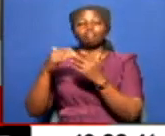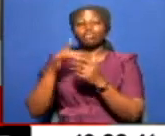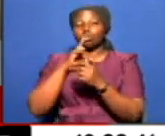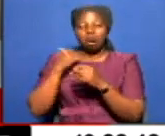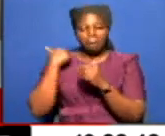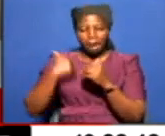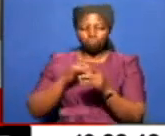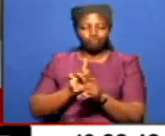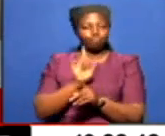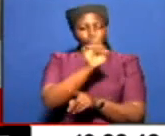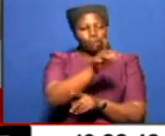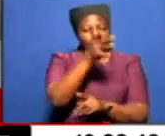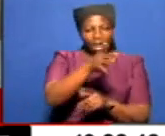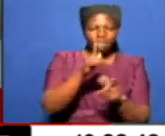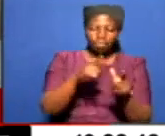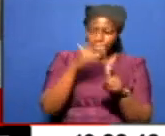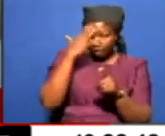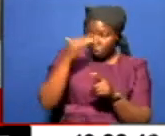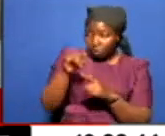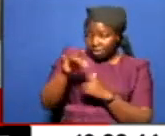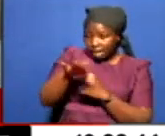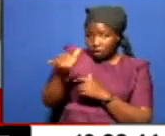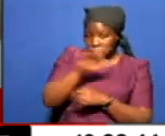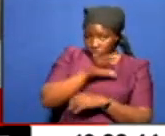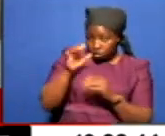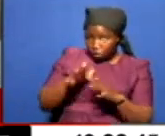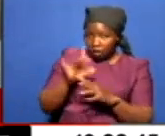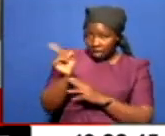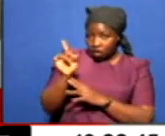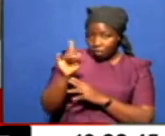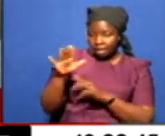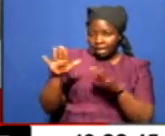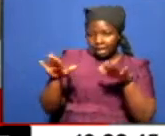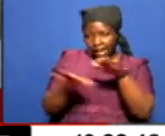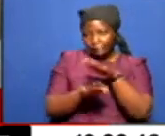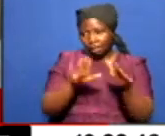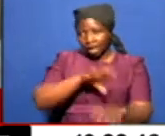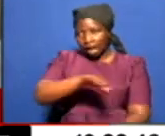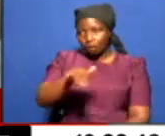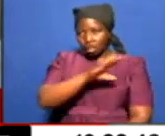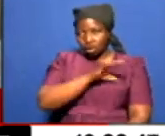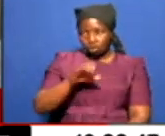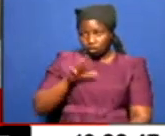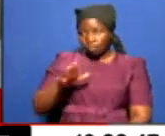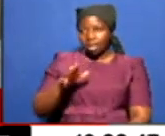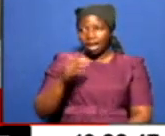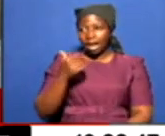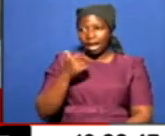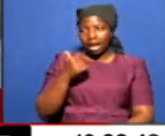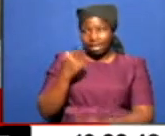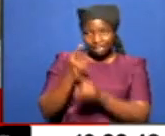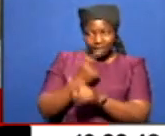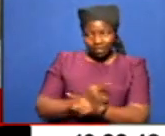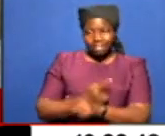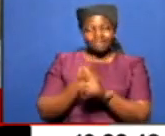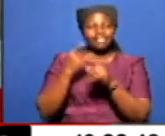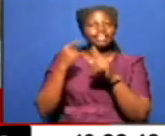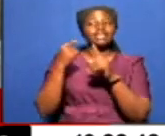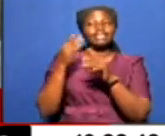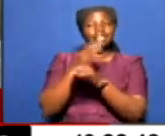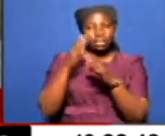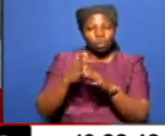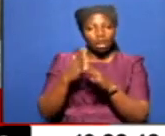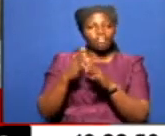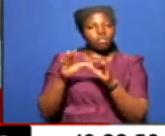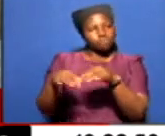there, and because we have the County Commissioner of Nairobi, the Deputy County Commissioners, and the different multi-stakeholders of the community